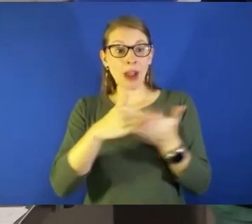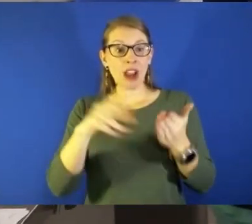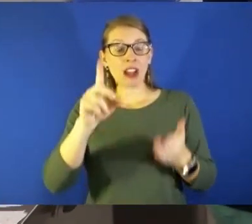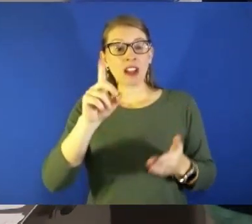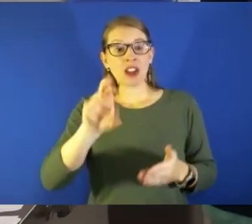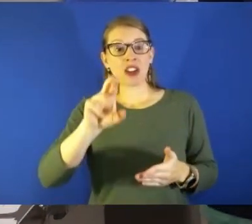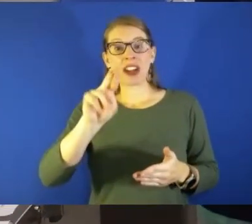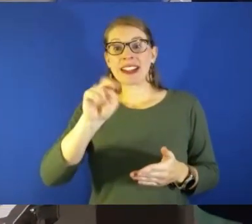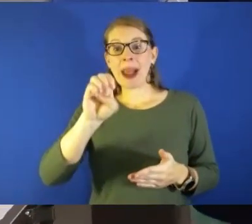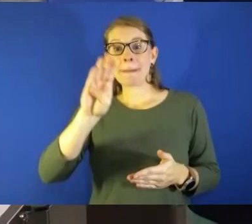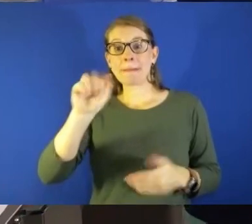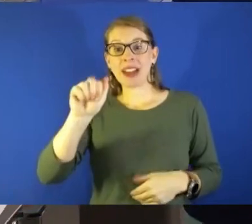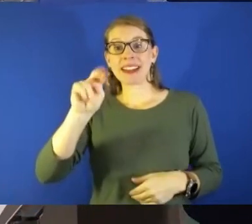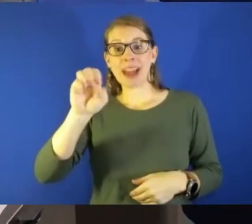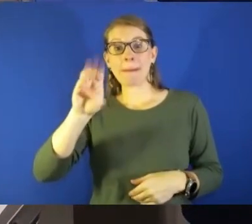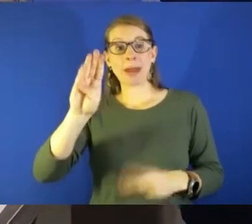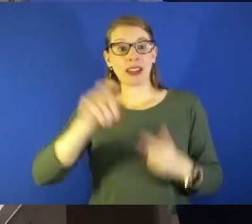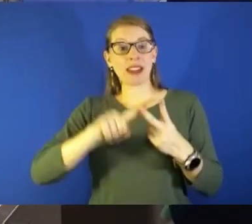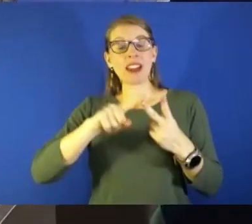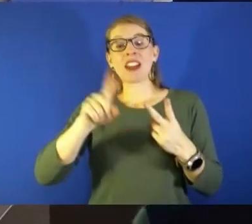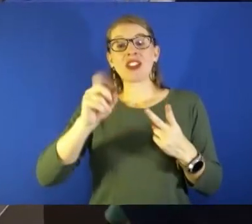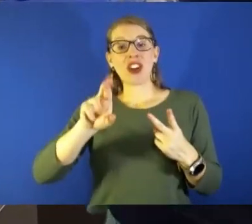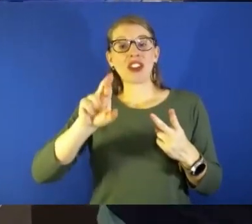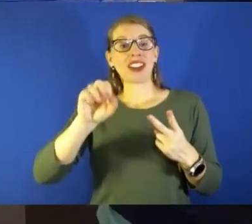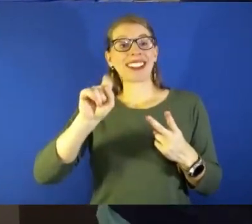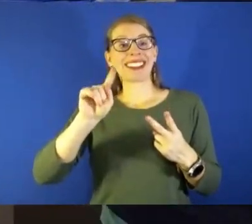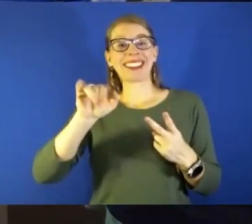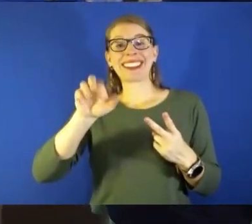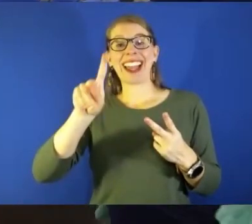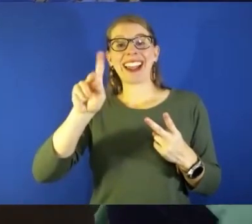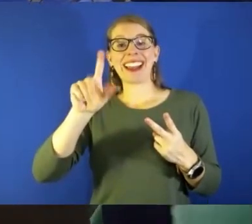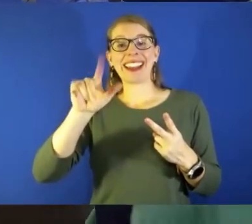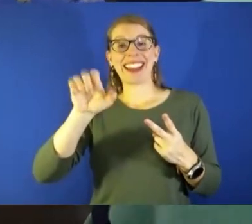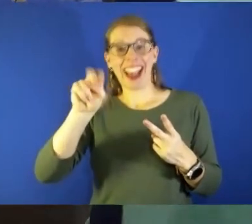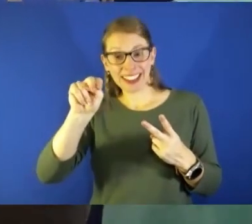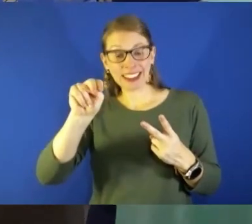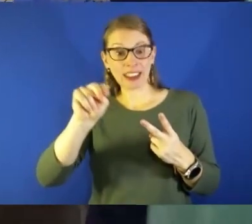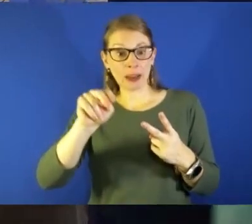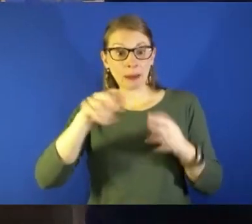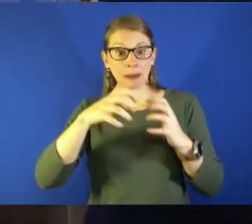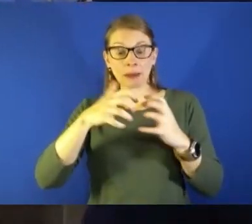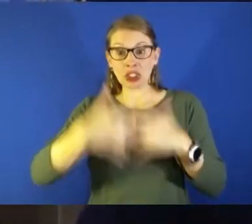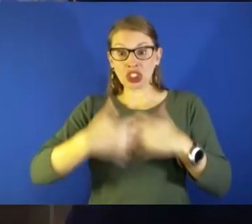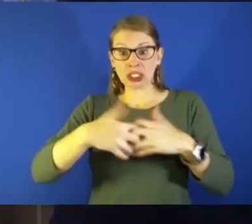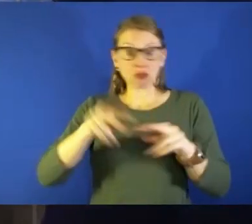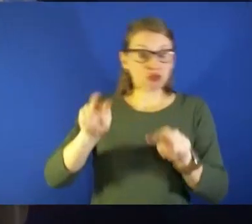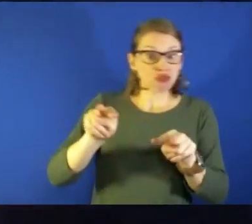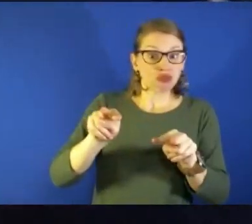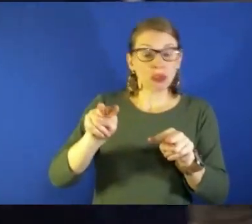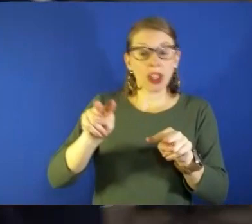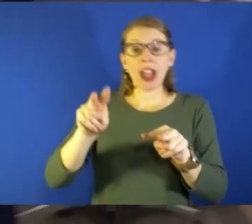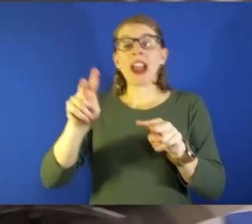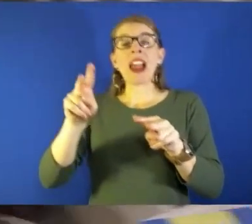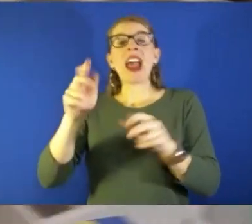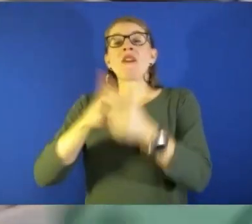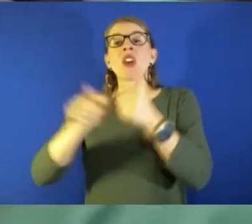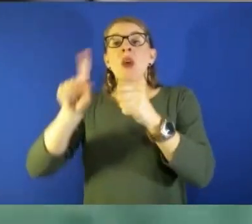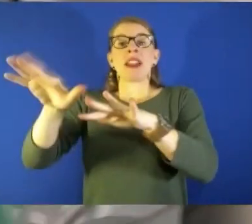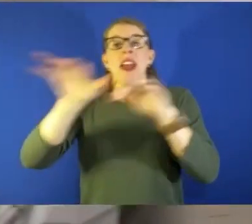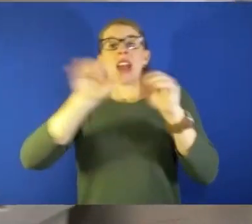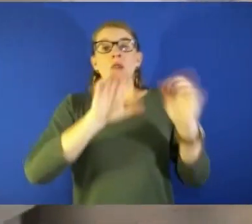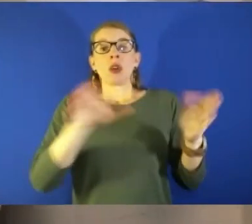Dr. Steckline at their machine, making sure everything is ready to go. Everyone has left the room except